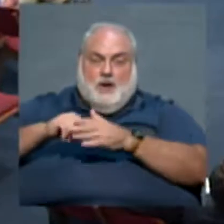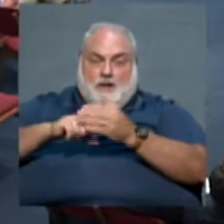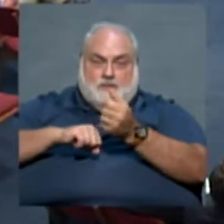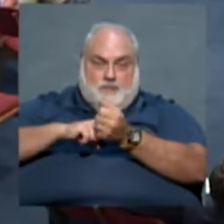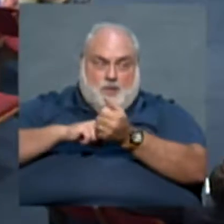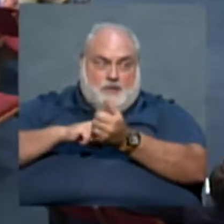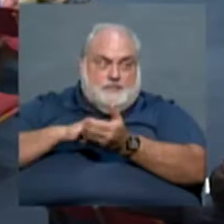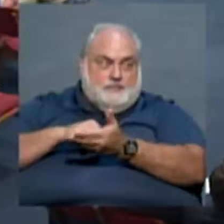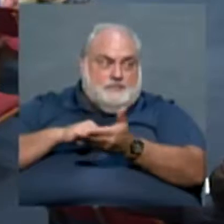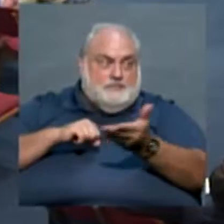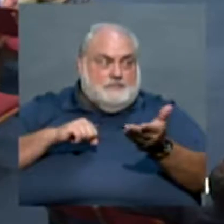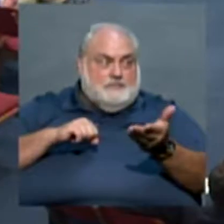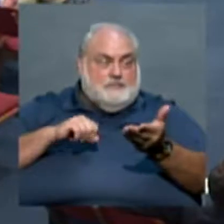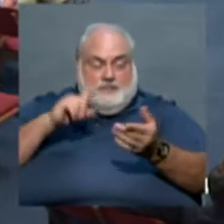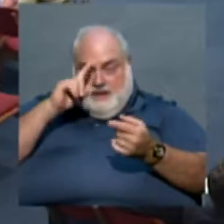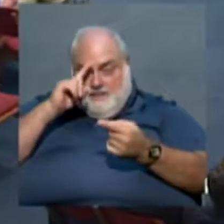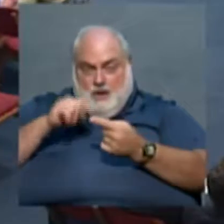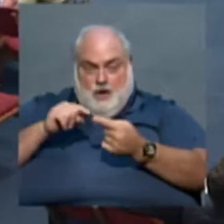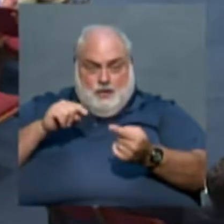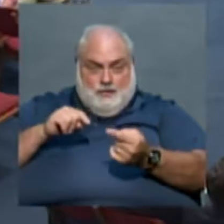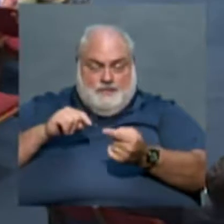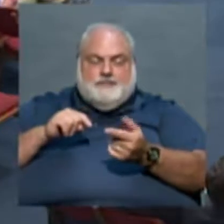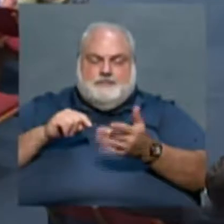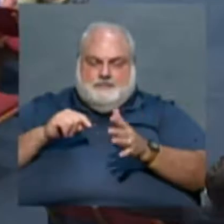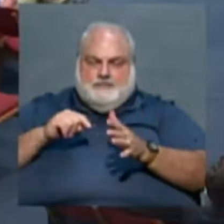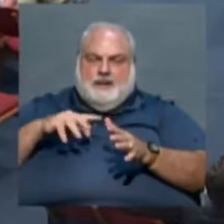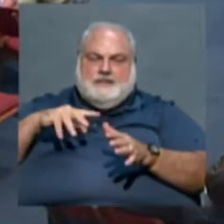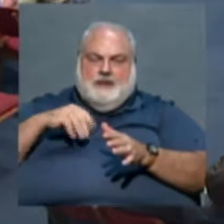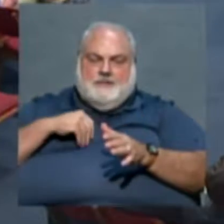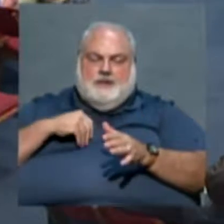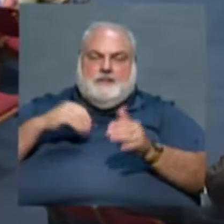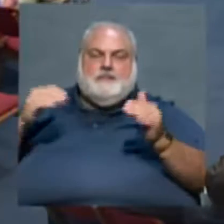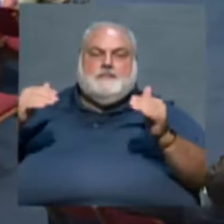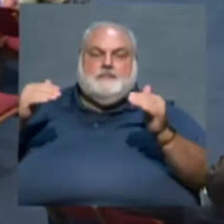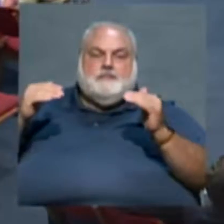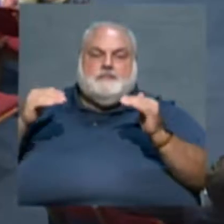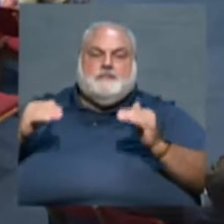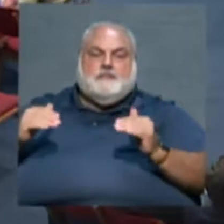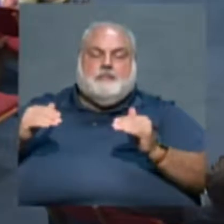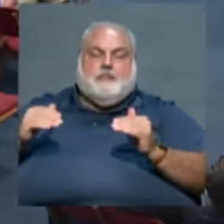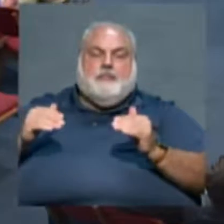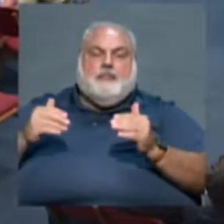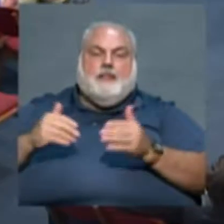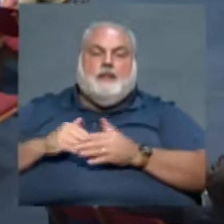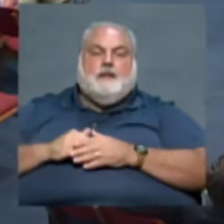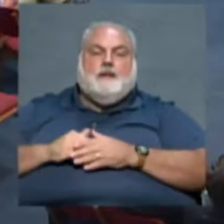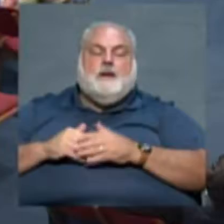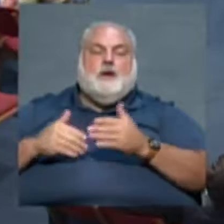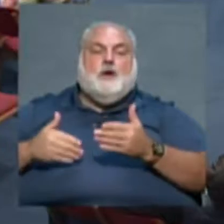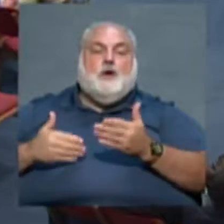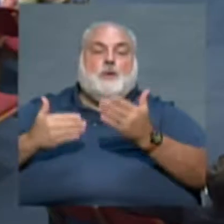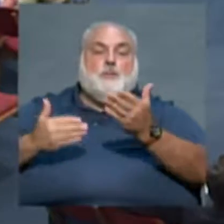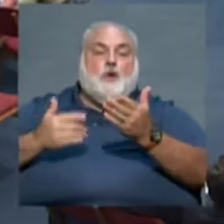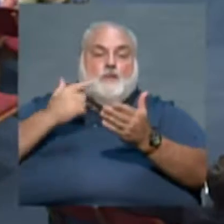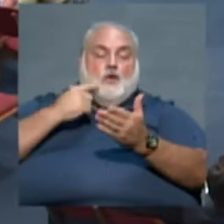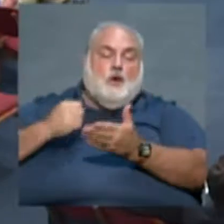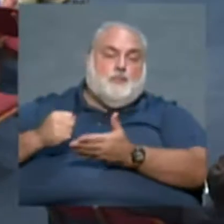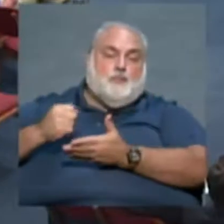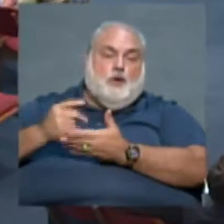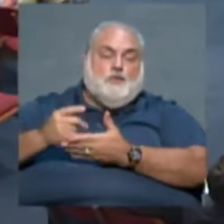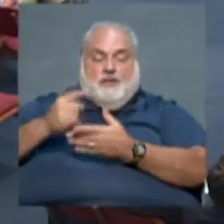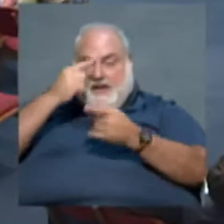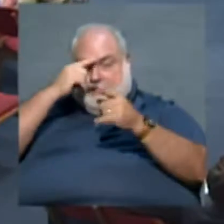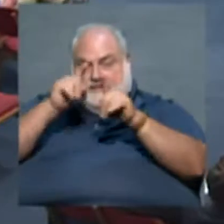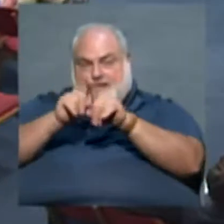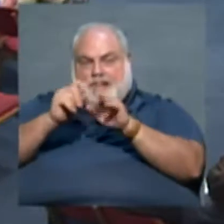favor? And all opposed? The bylaw waiver will pass. Madam Chair, I'd like to move for approval of the